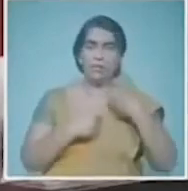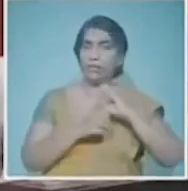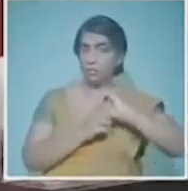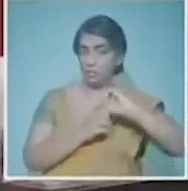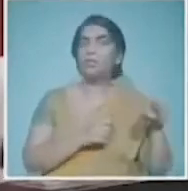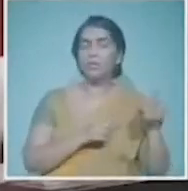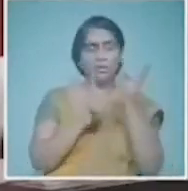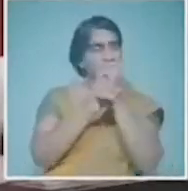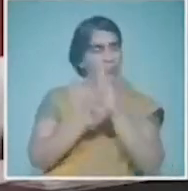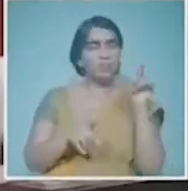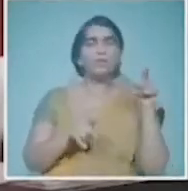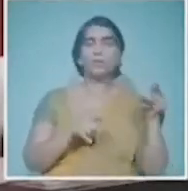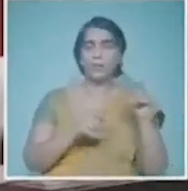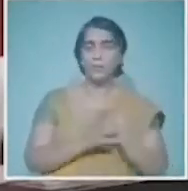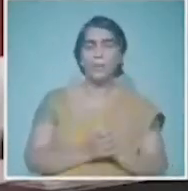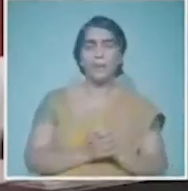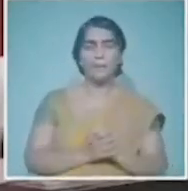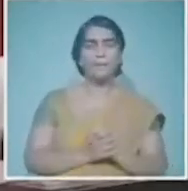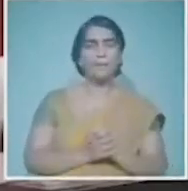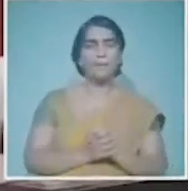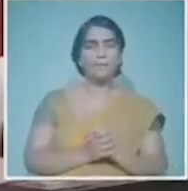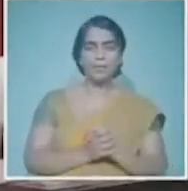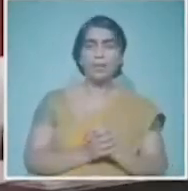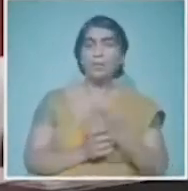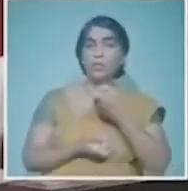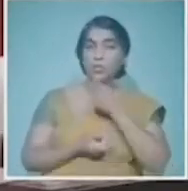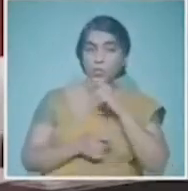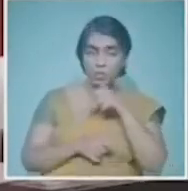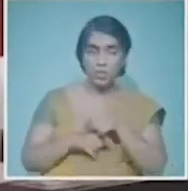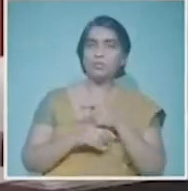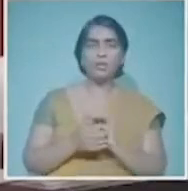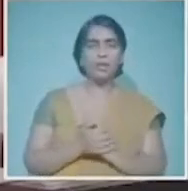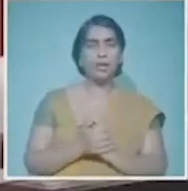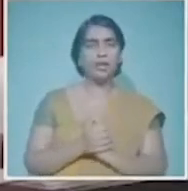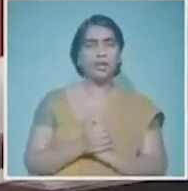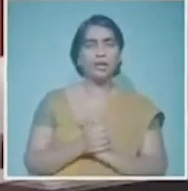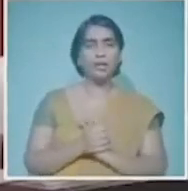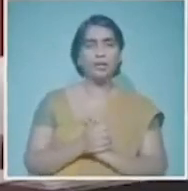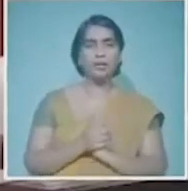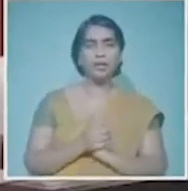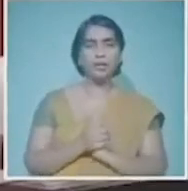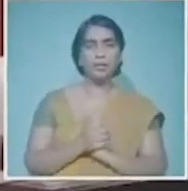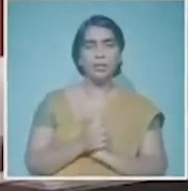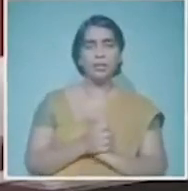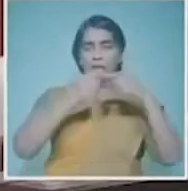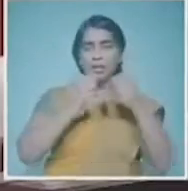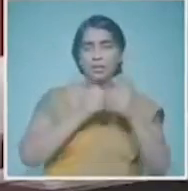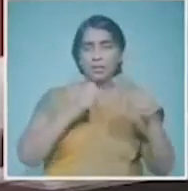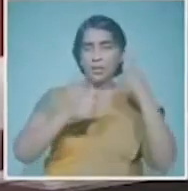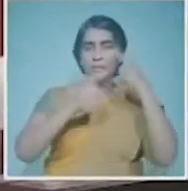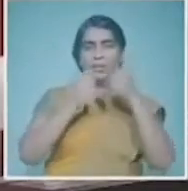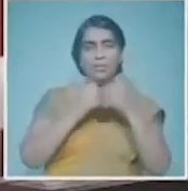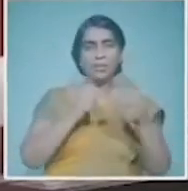have no qualms about. But to send it directly, I think, is once again something